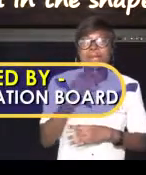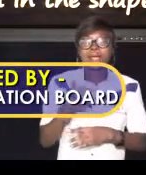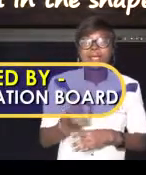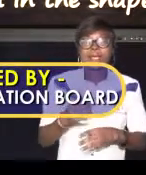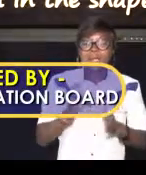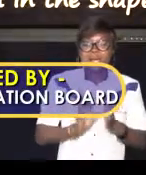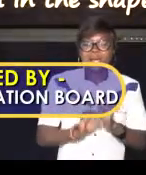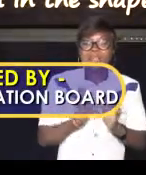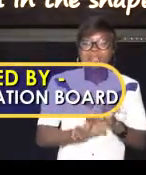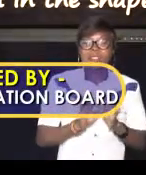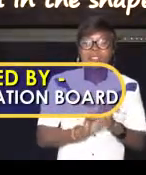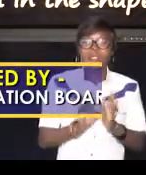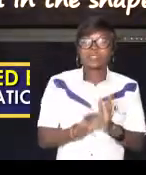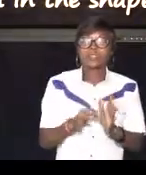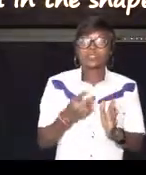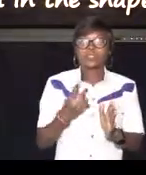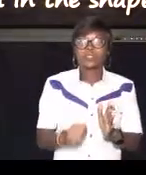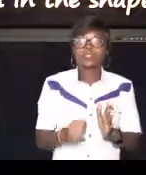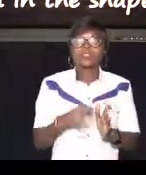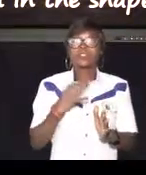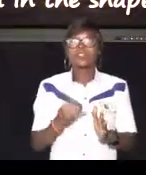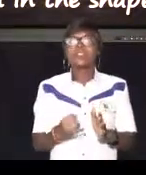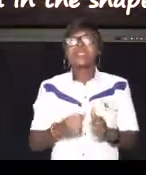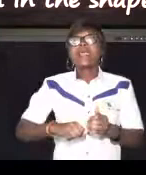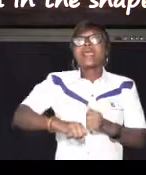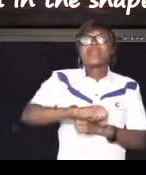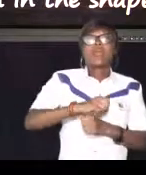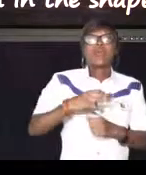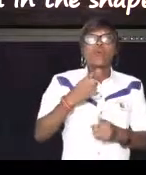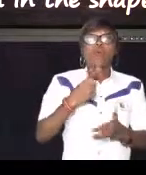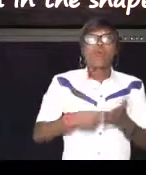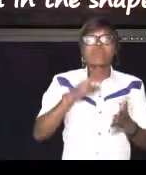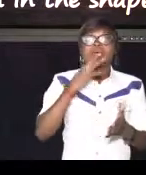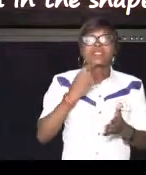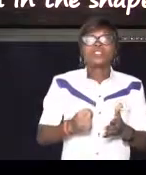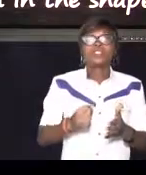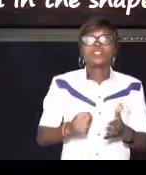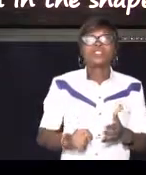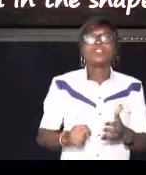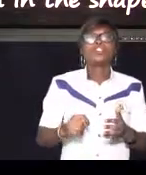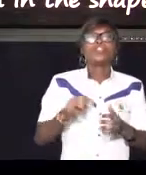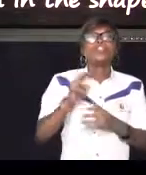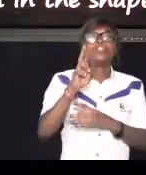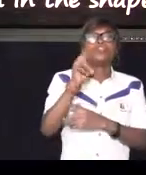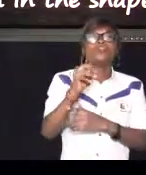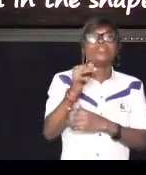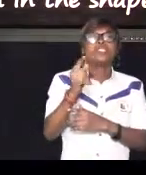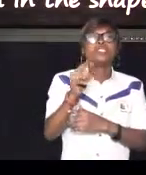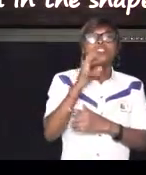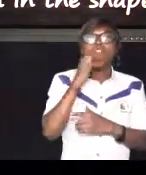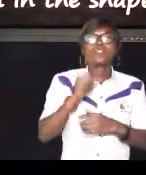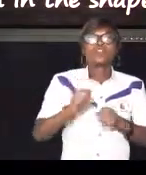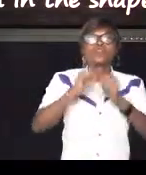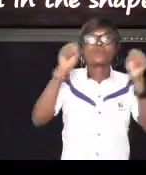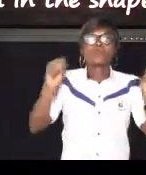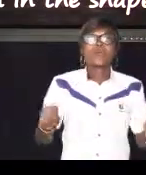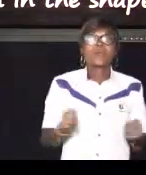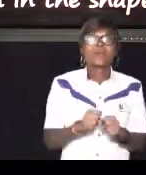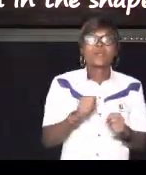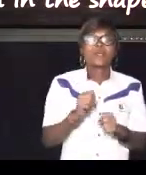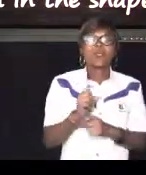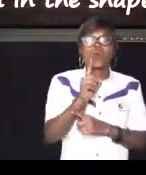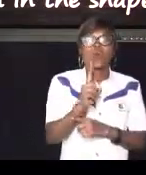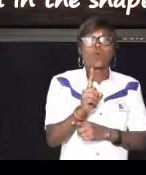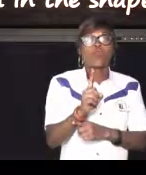unit squares inside the shape. And what are unit squares? They're small squares with length of 1